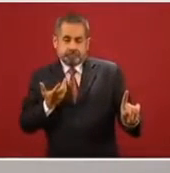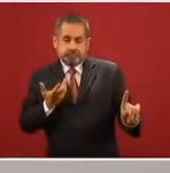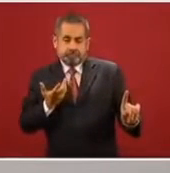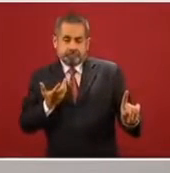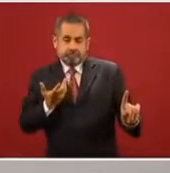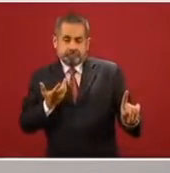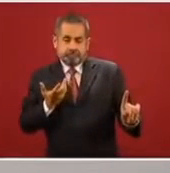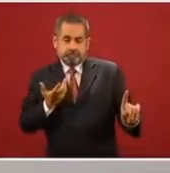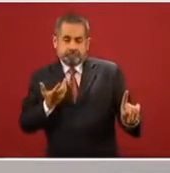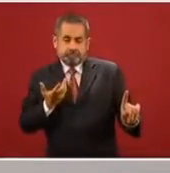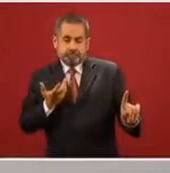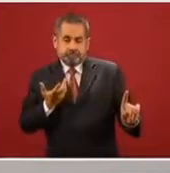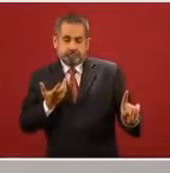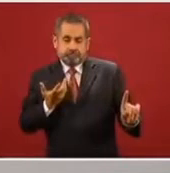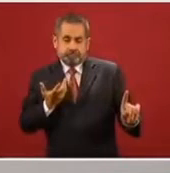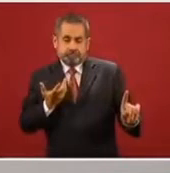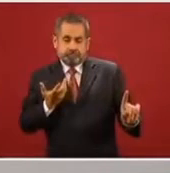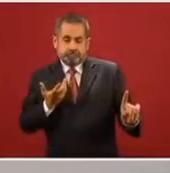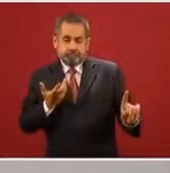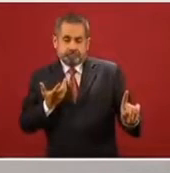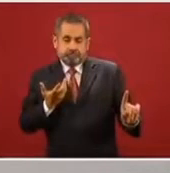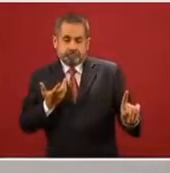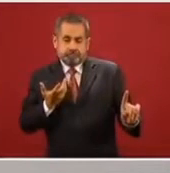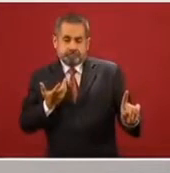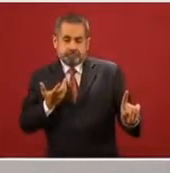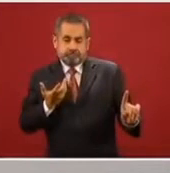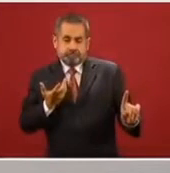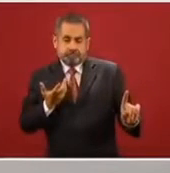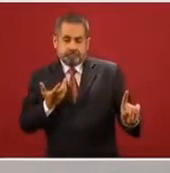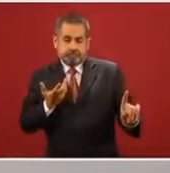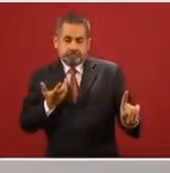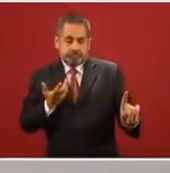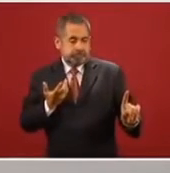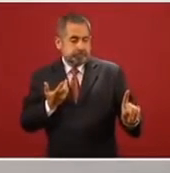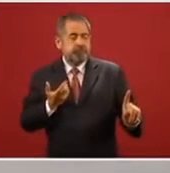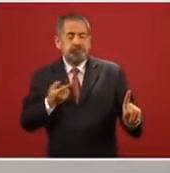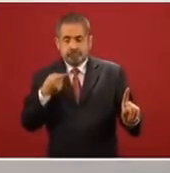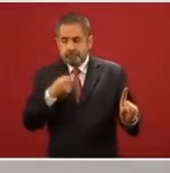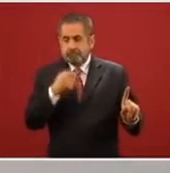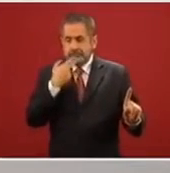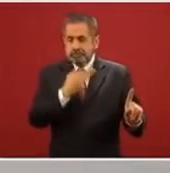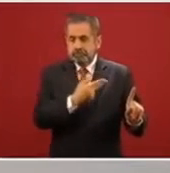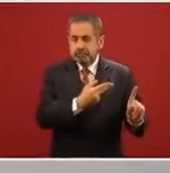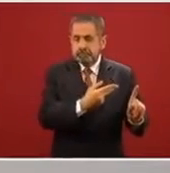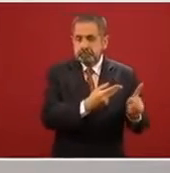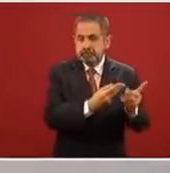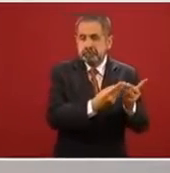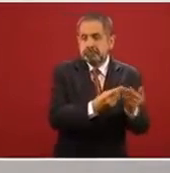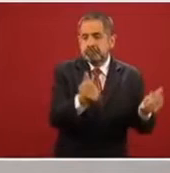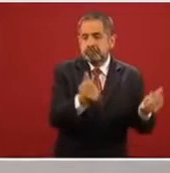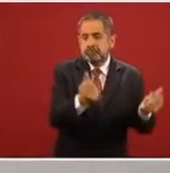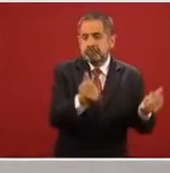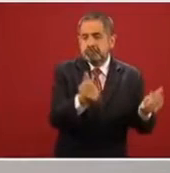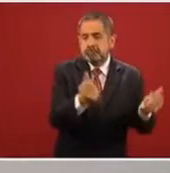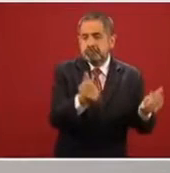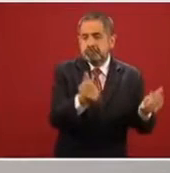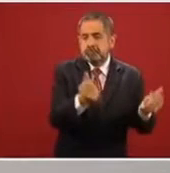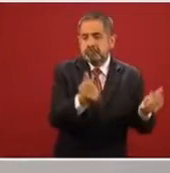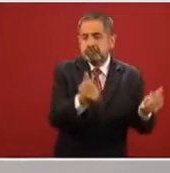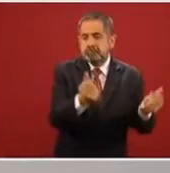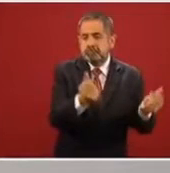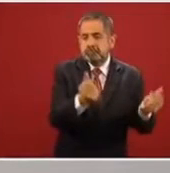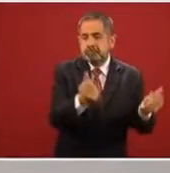that is exactly the mechanism of containment centrada en los casos que that